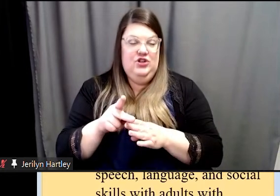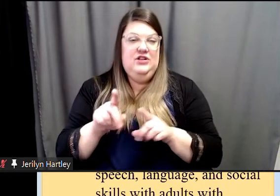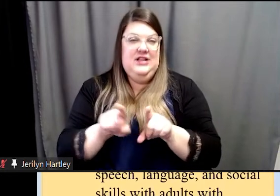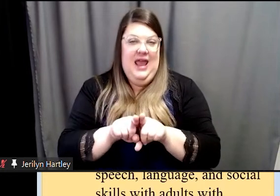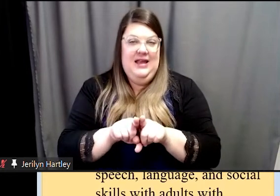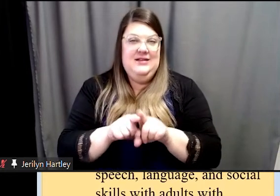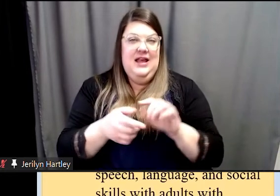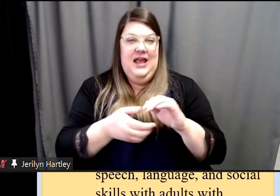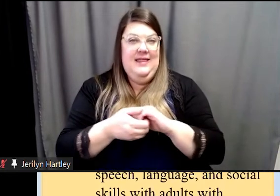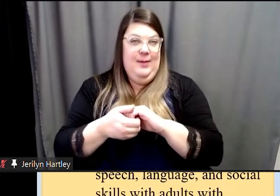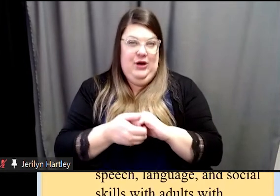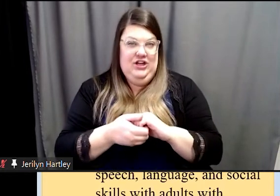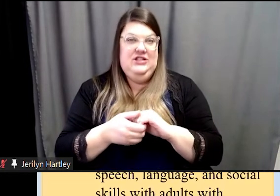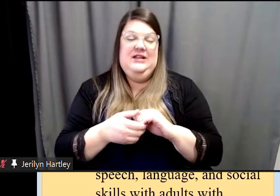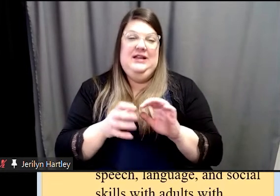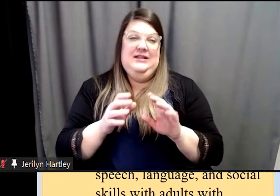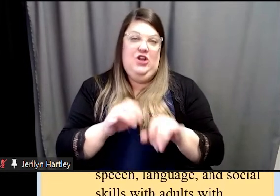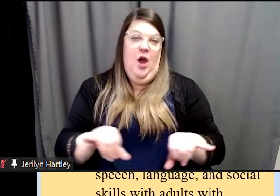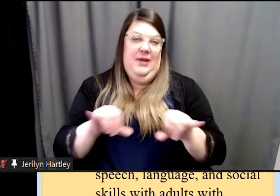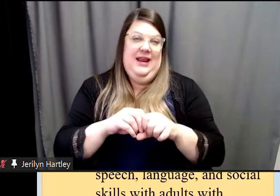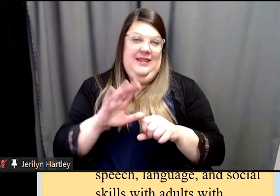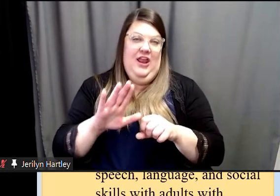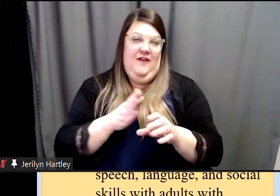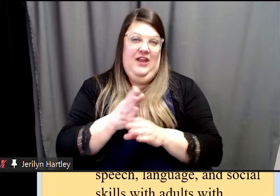as collaboration is common within their field,